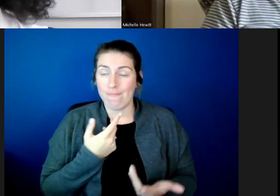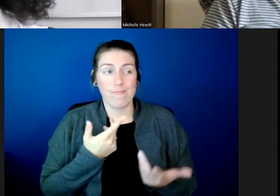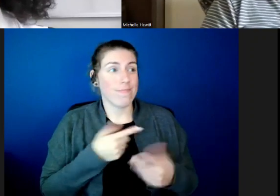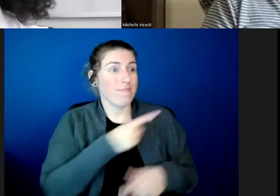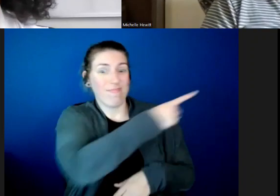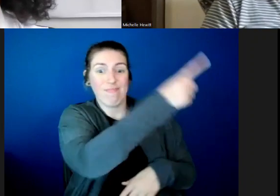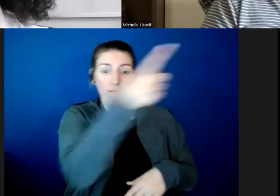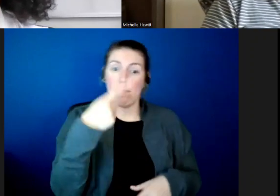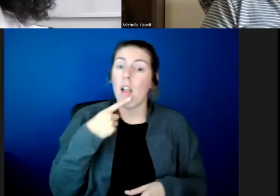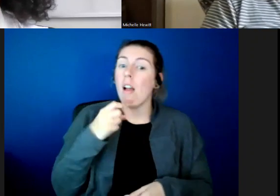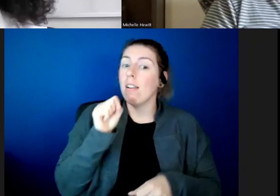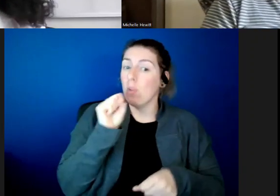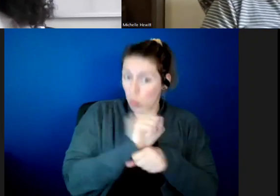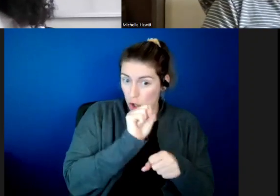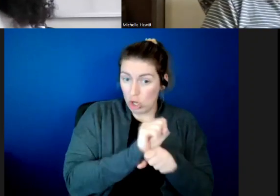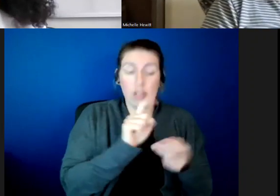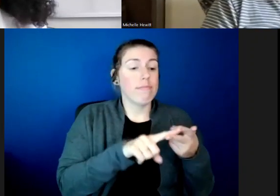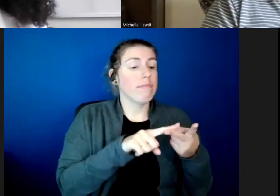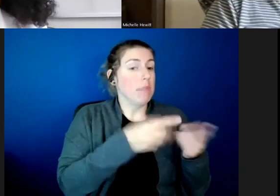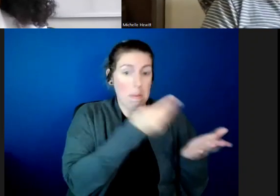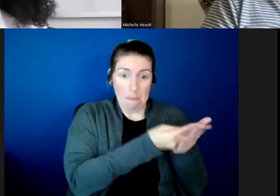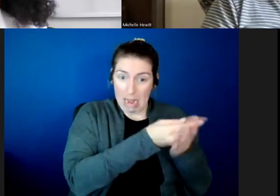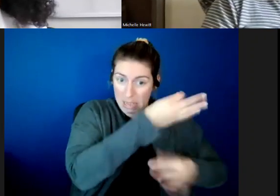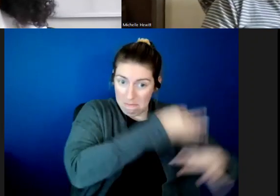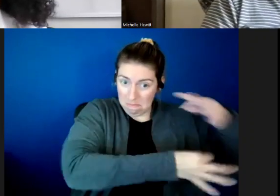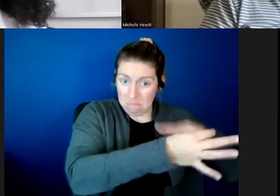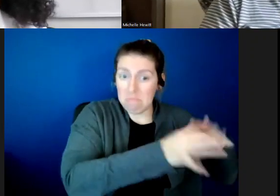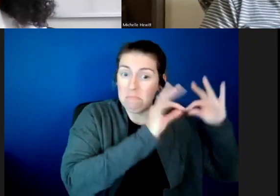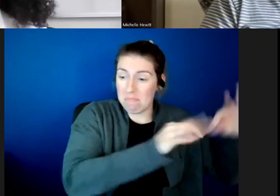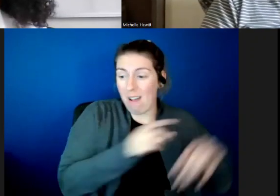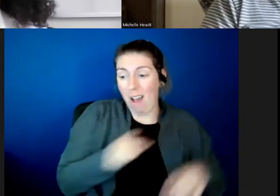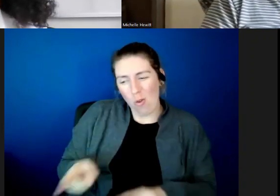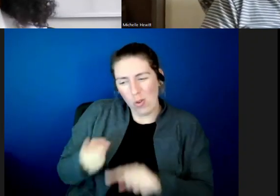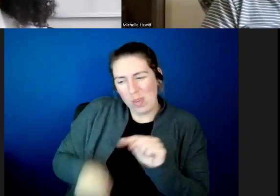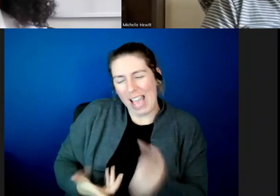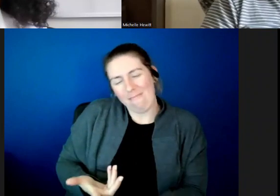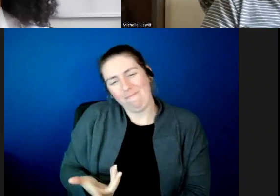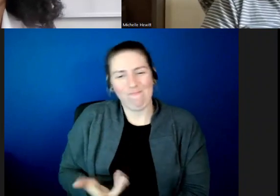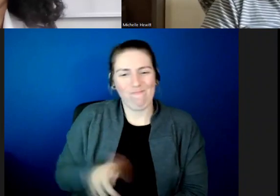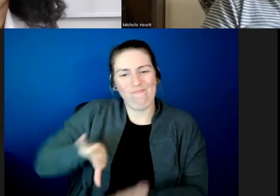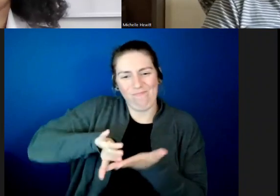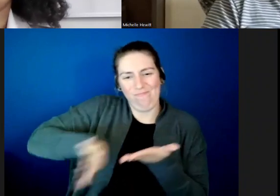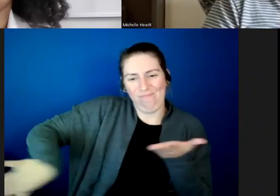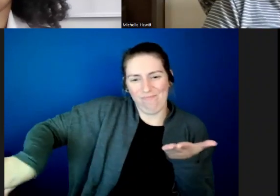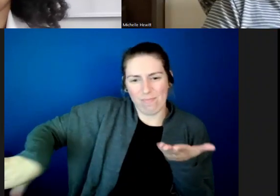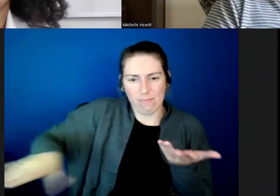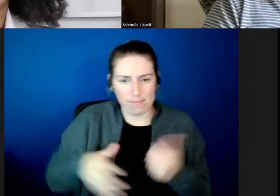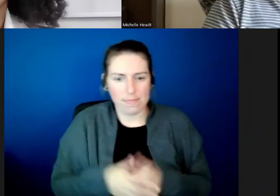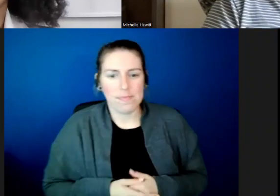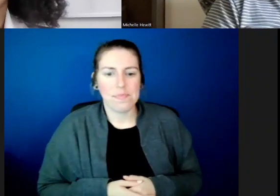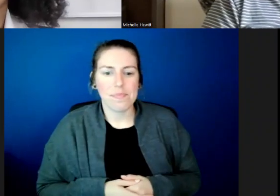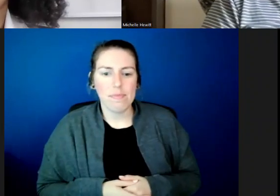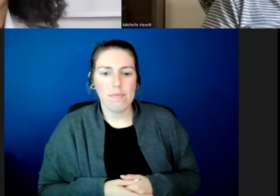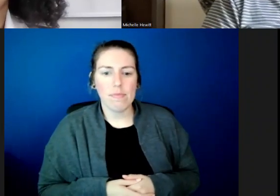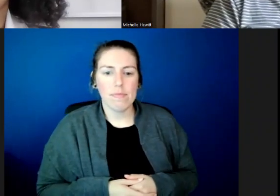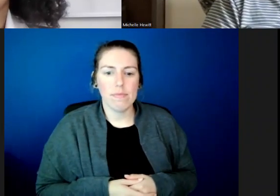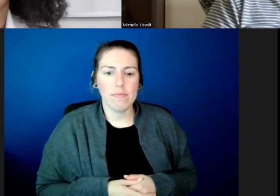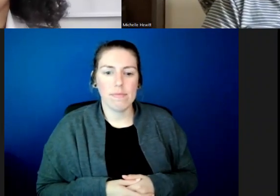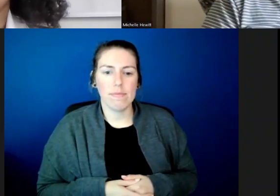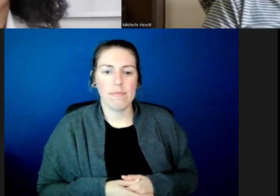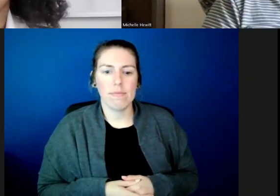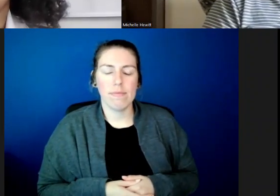and we give money for that's called work, right? So, and those people are still massive,